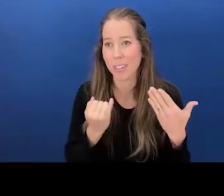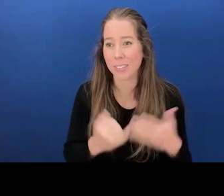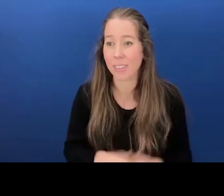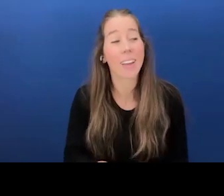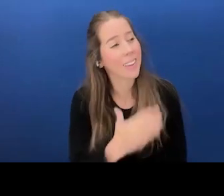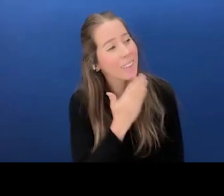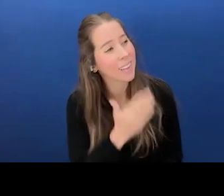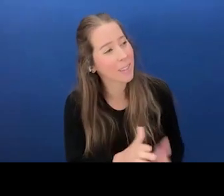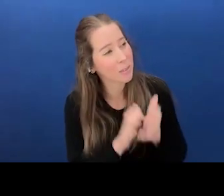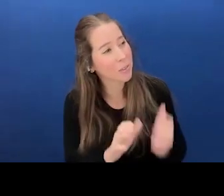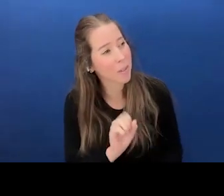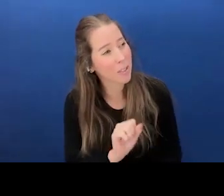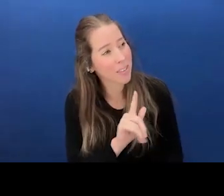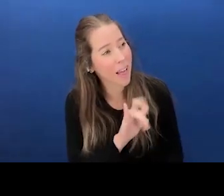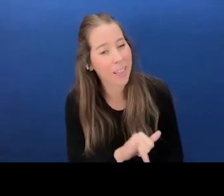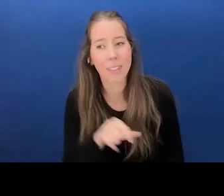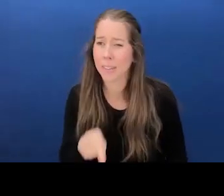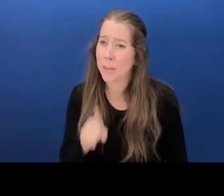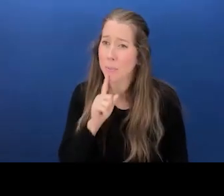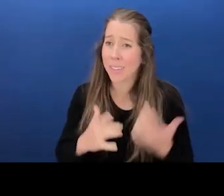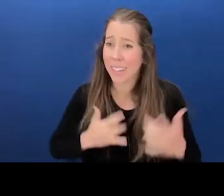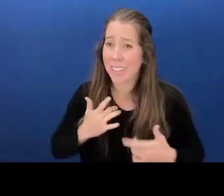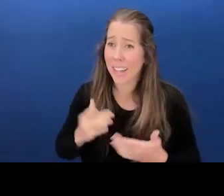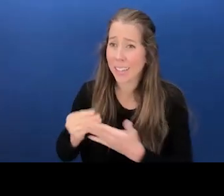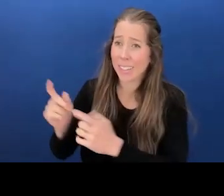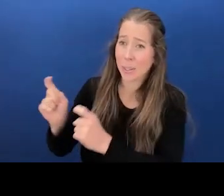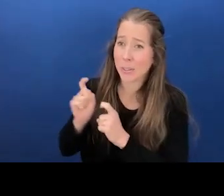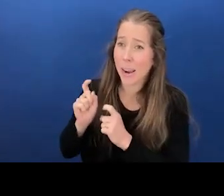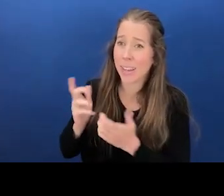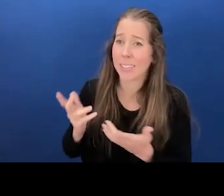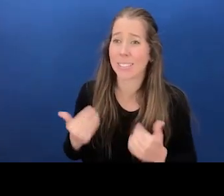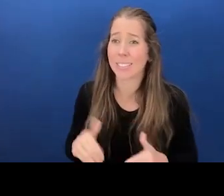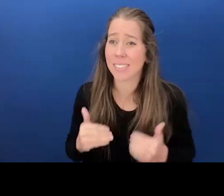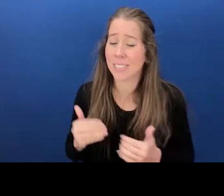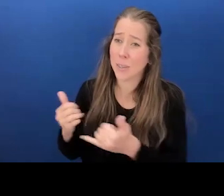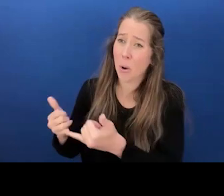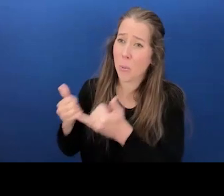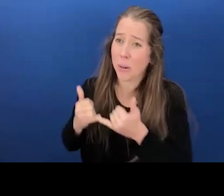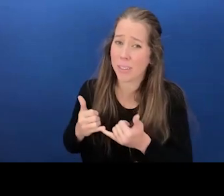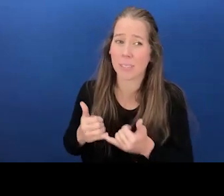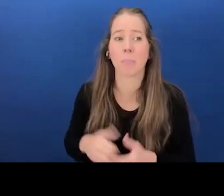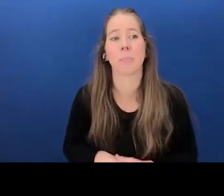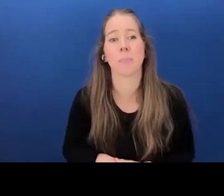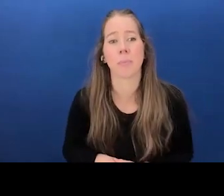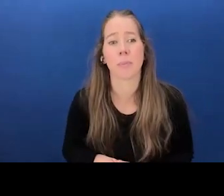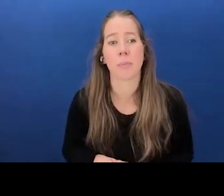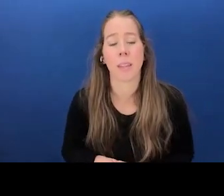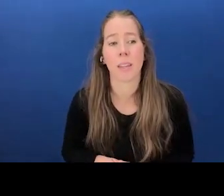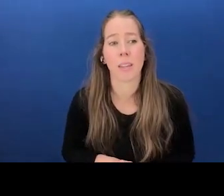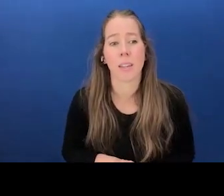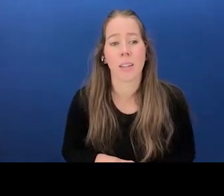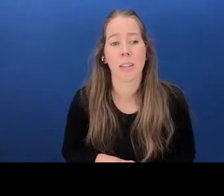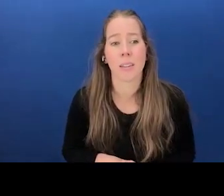Thanks so much, Sally. These are exciting grants that we were awarded. And